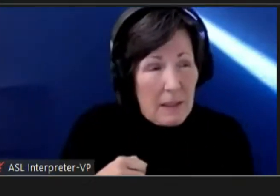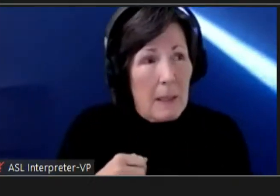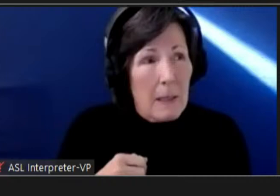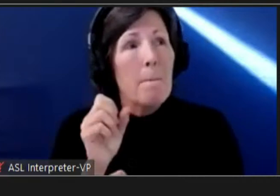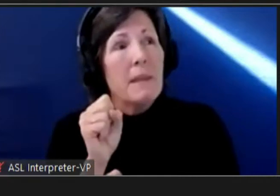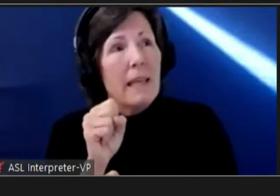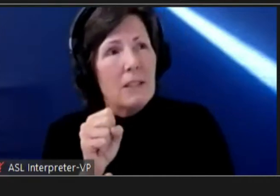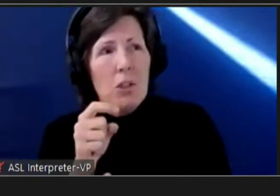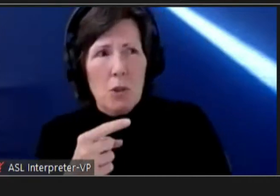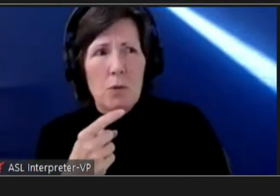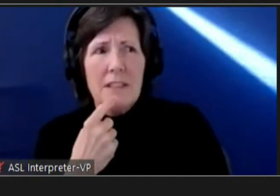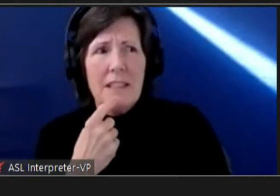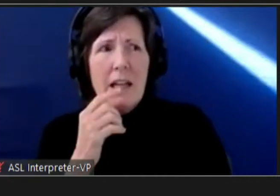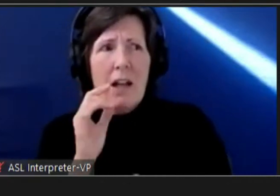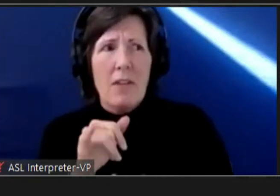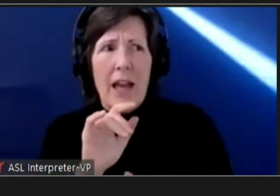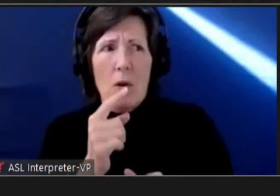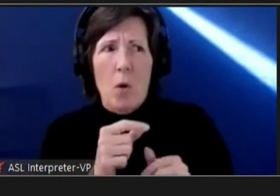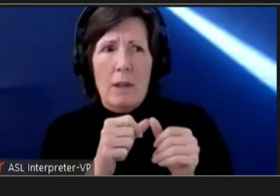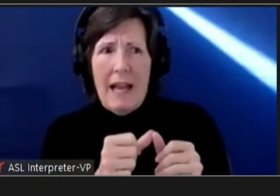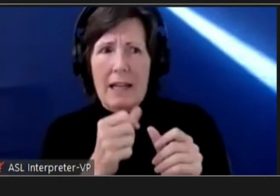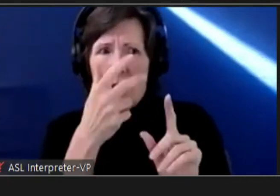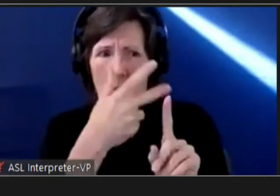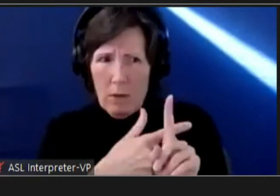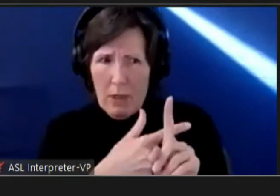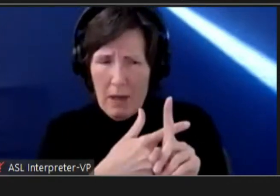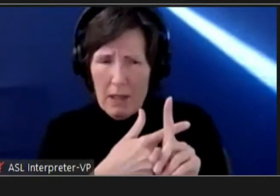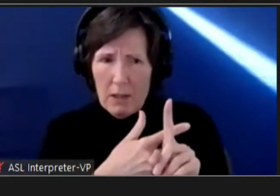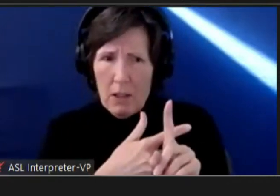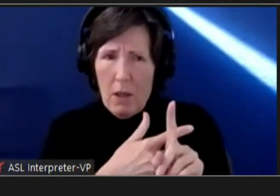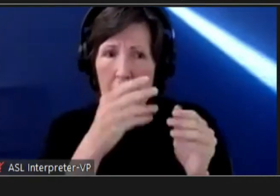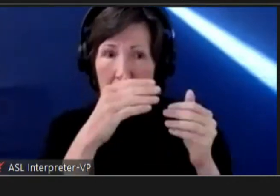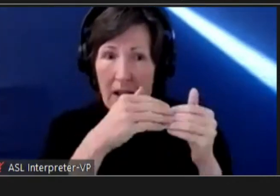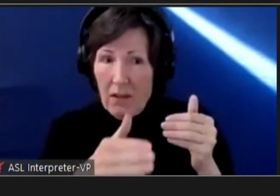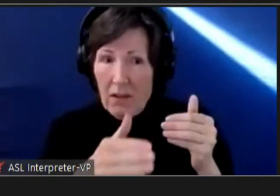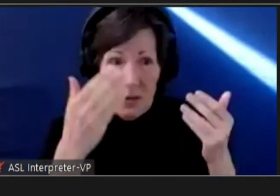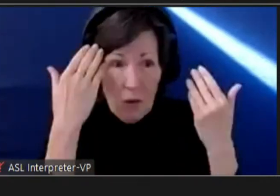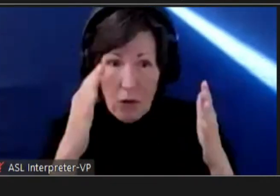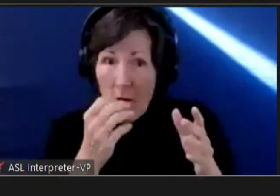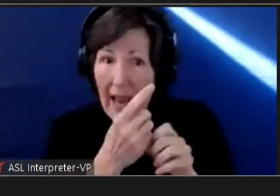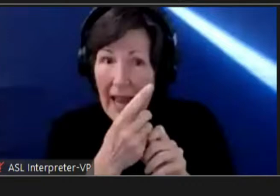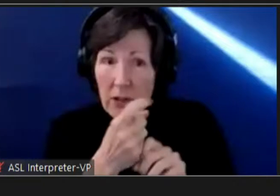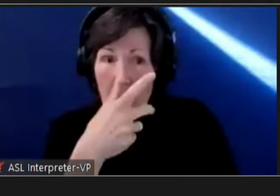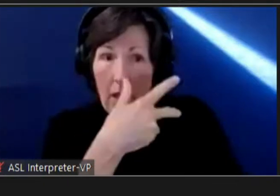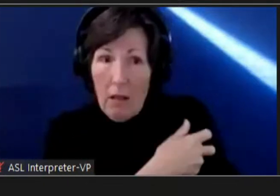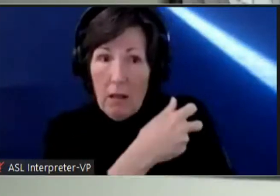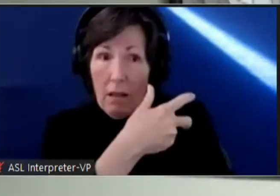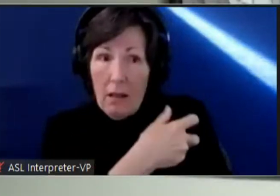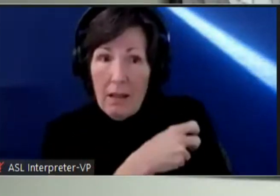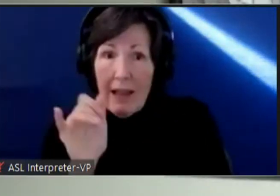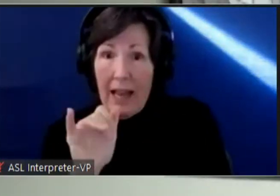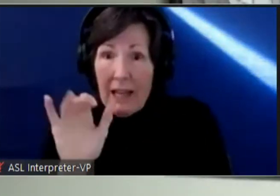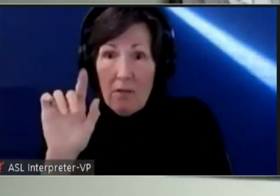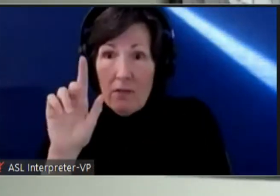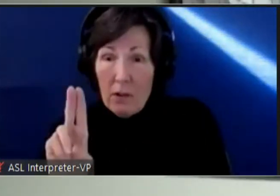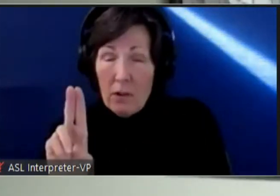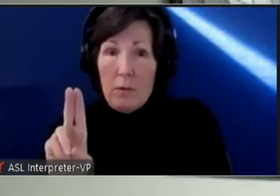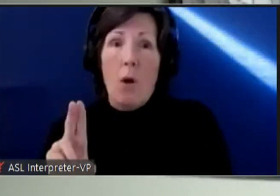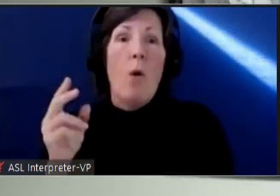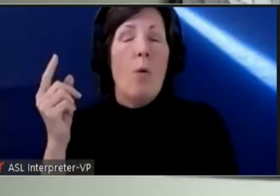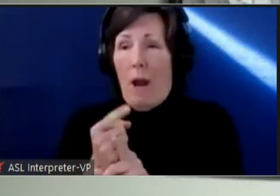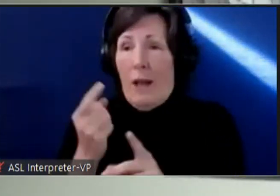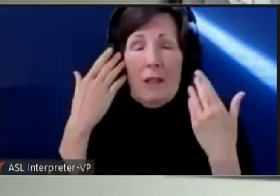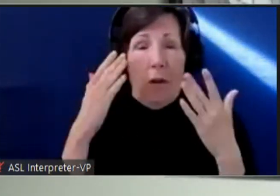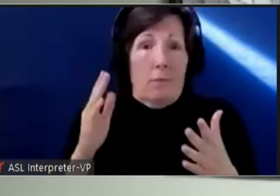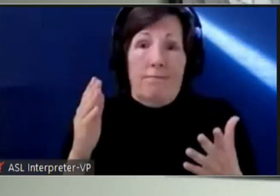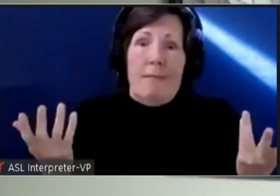Yeah, so you were saying only last 3 months, because at that point, we don't know if it's an annual shot, like influenza. That's right. We don't know. It's a brand